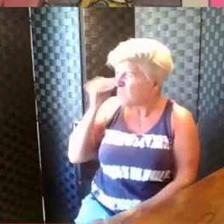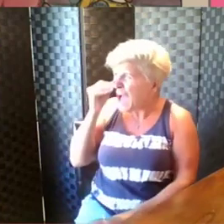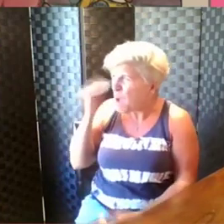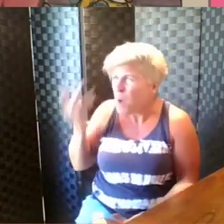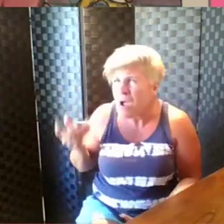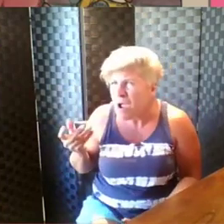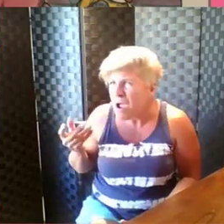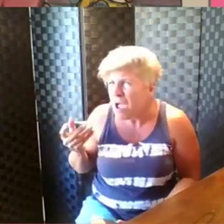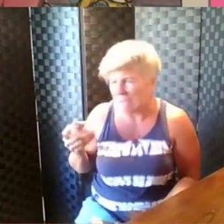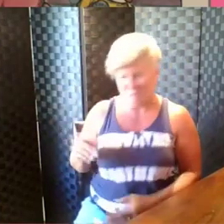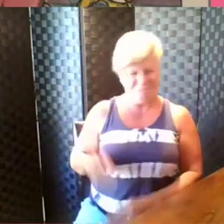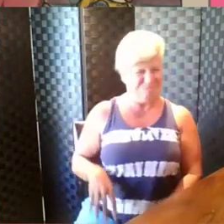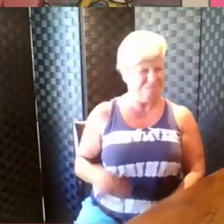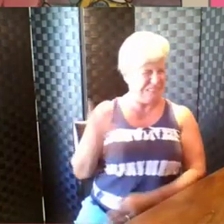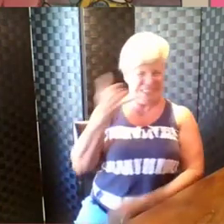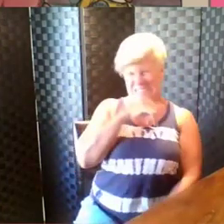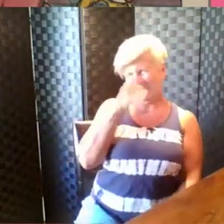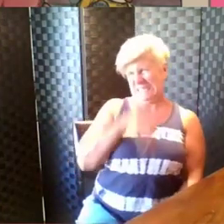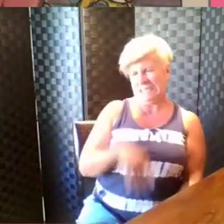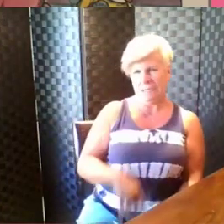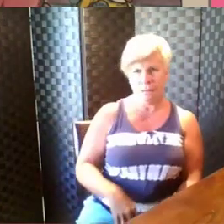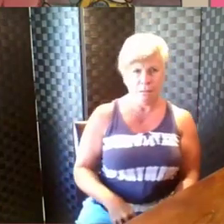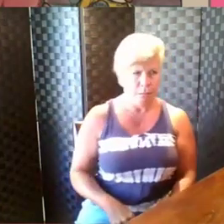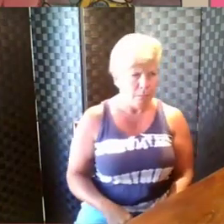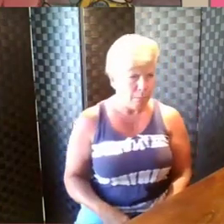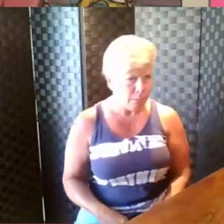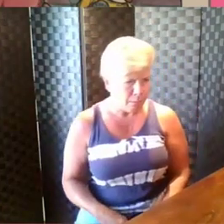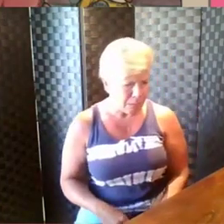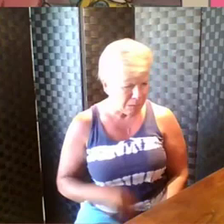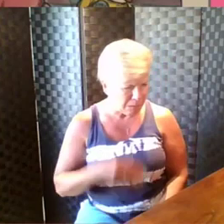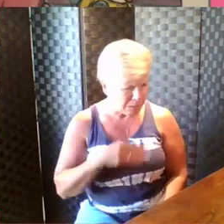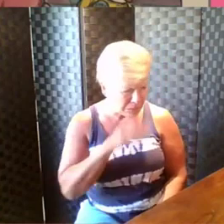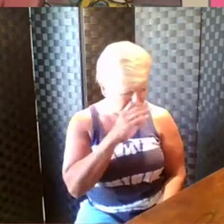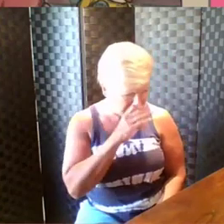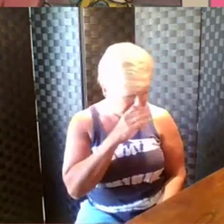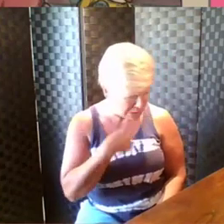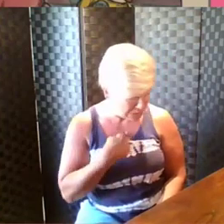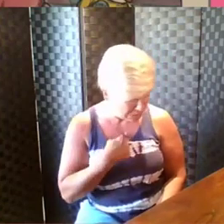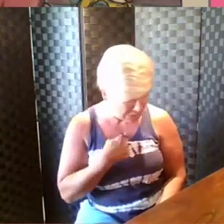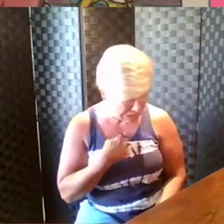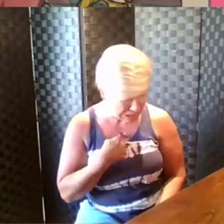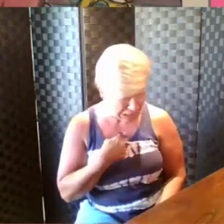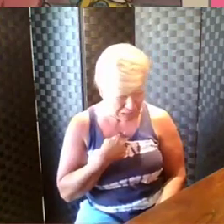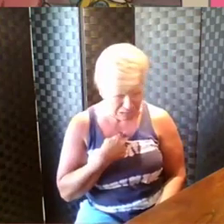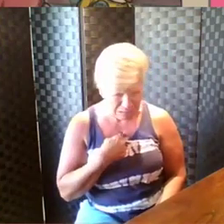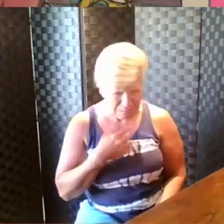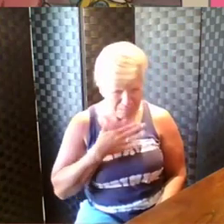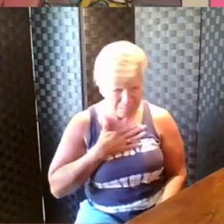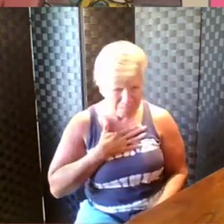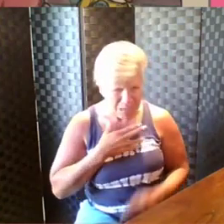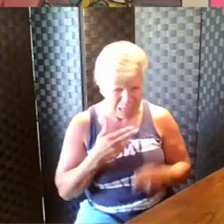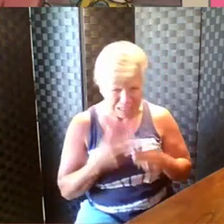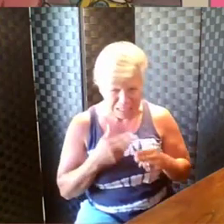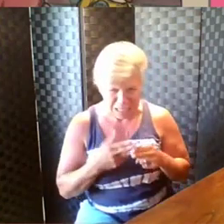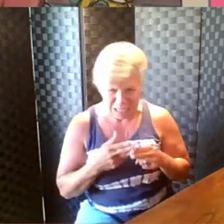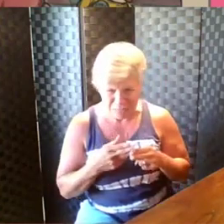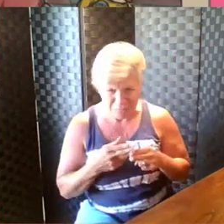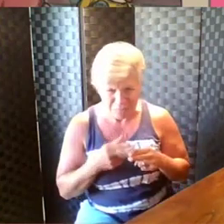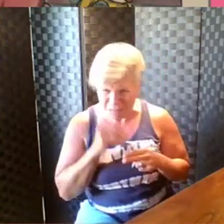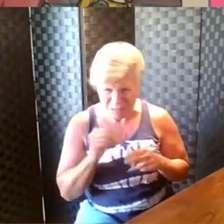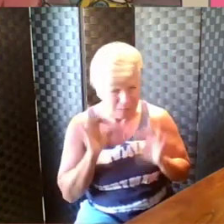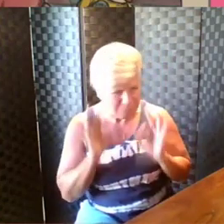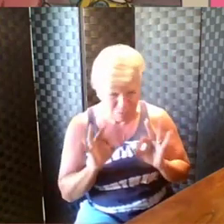Chrysanthemum wilted. She did not think her name was absolutely perfect. She thought it was absolutely dreadful.